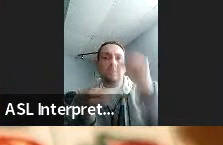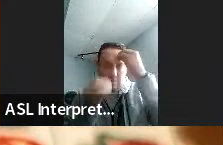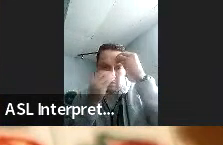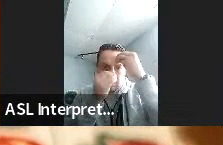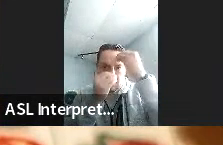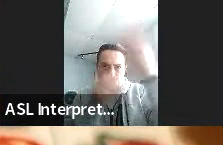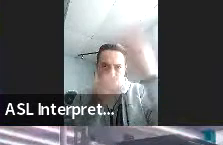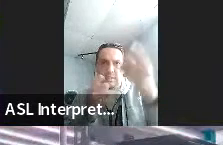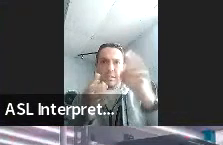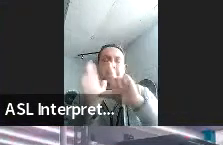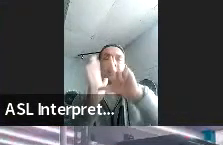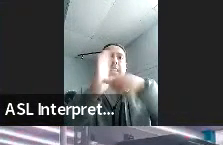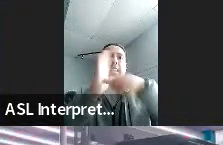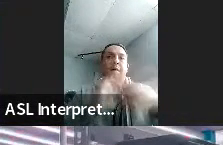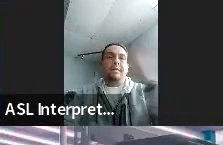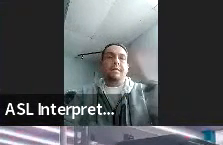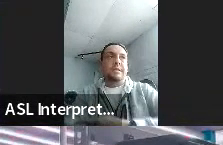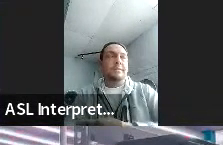please.